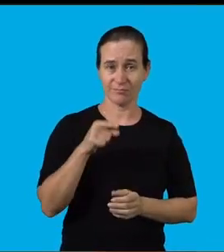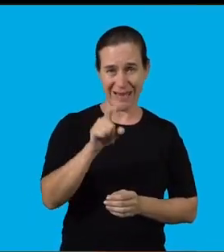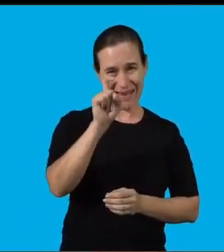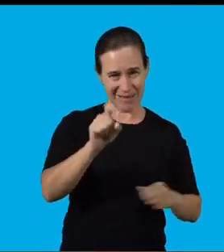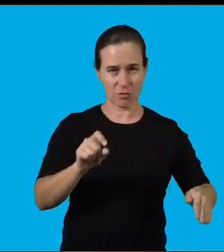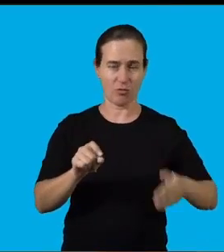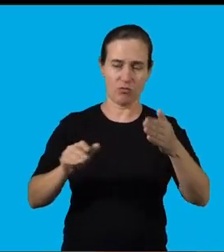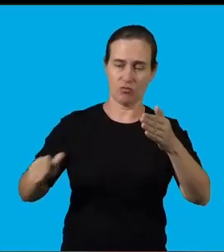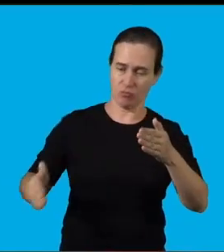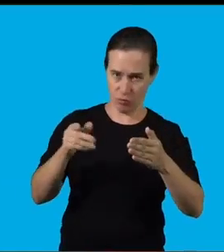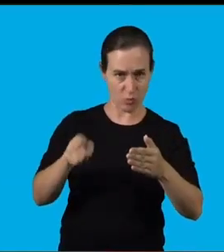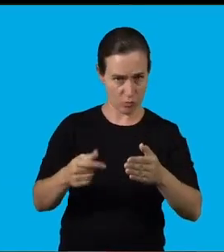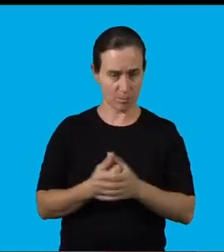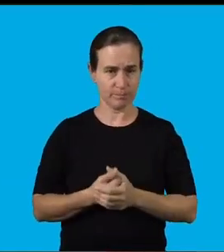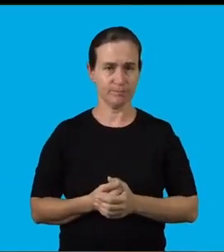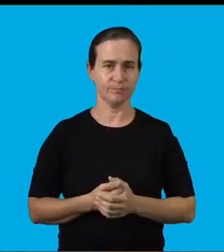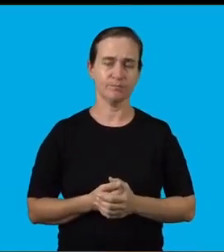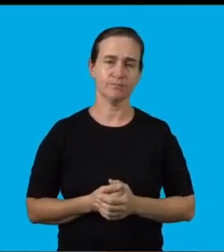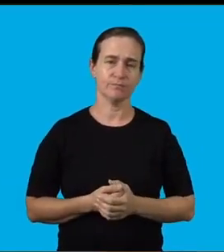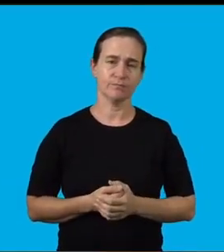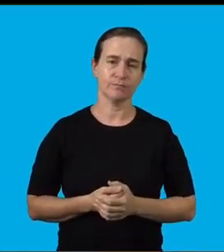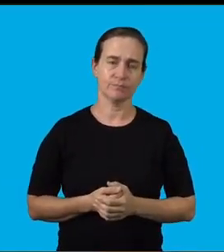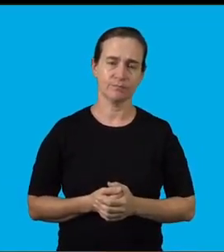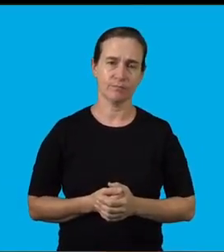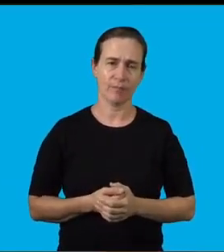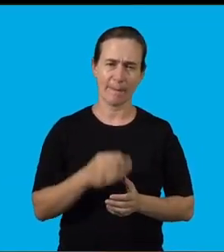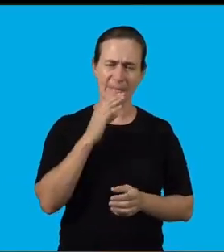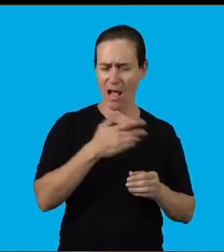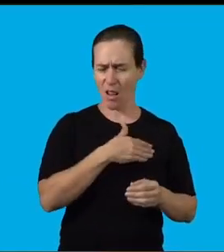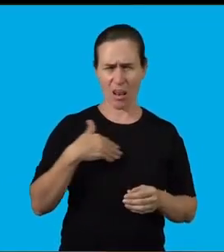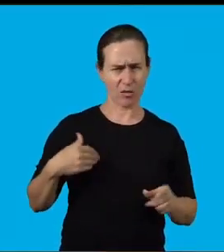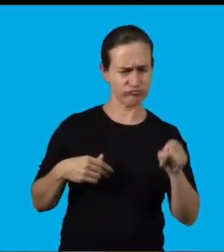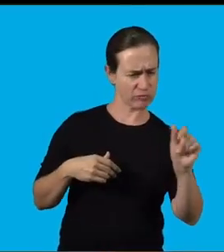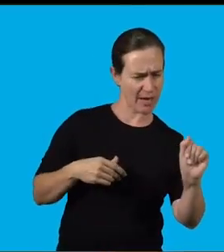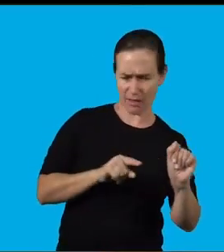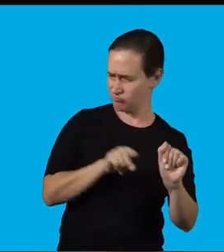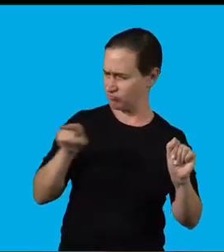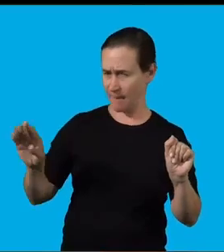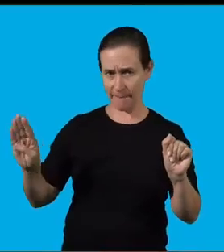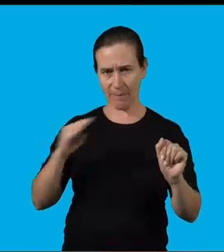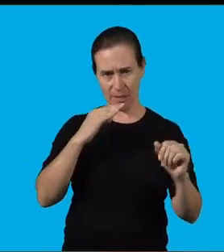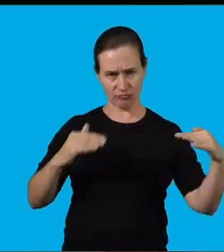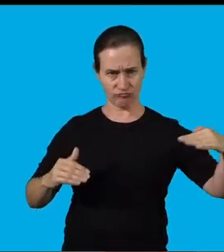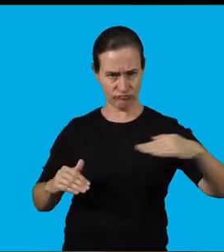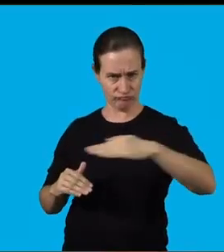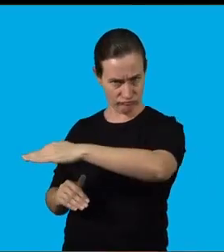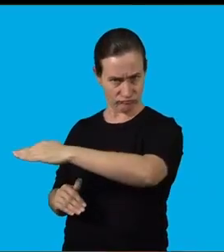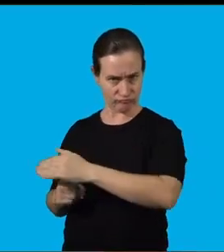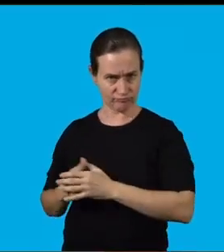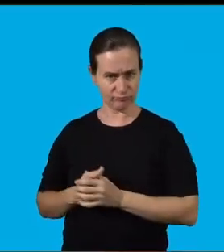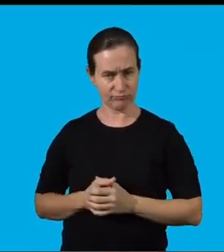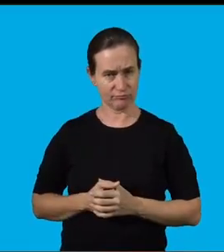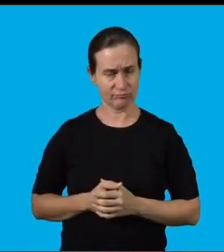are x-intercepts. If you're looking for the length AB, we see that this is a horizontal